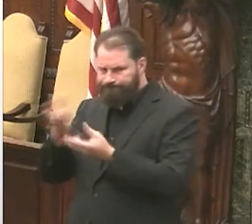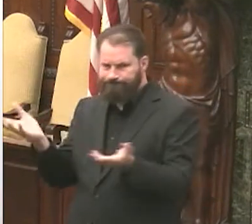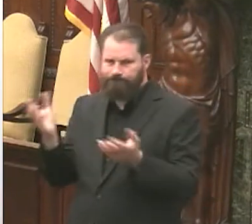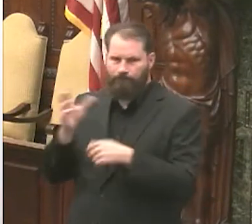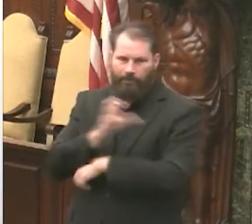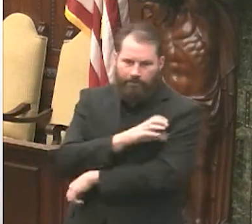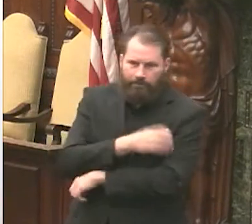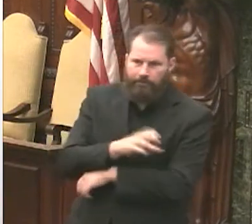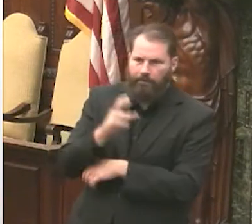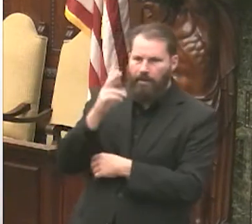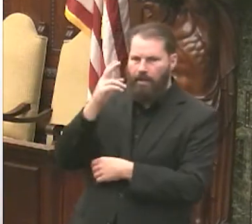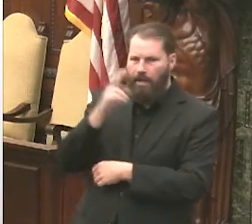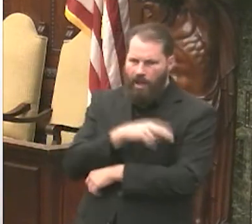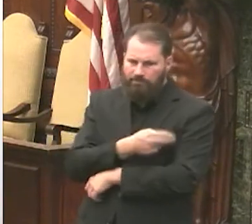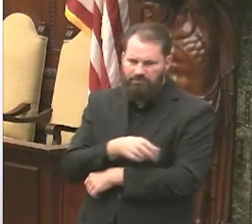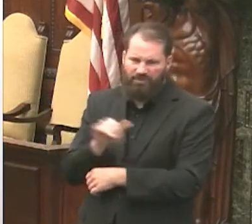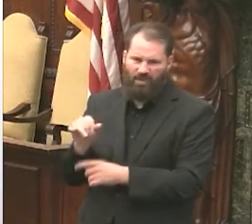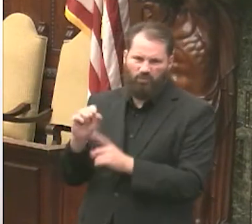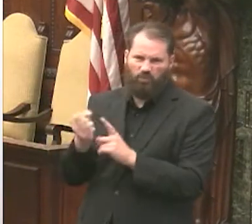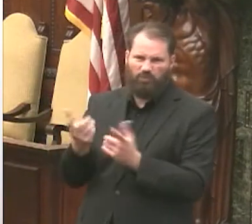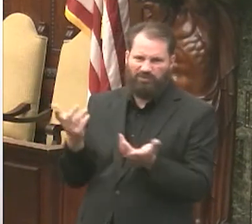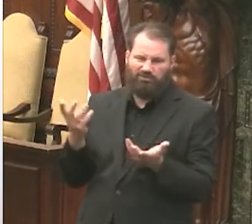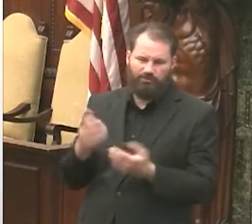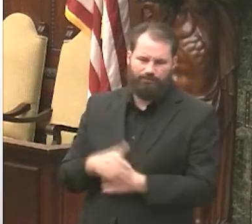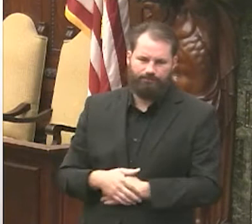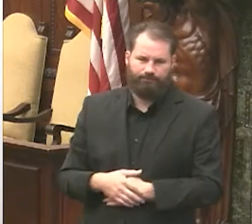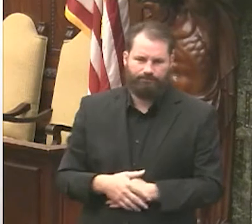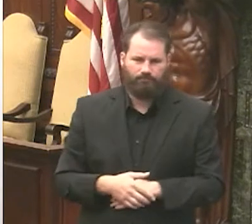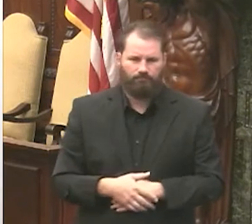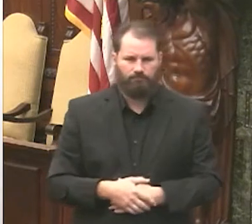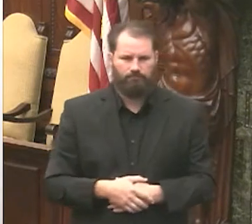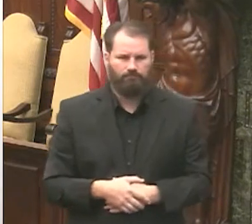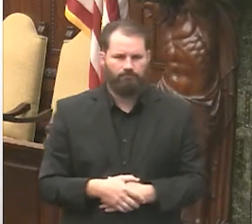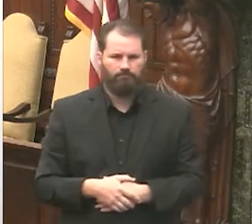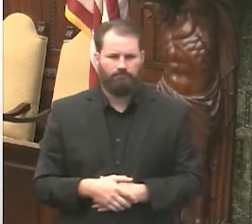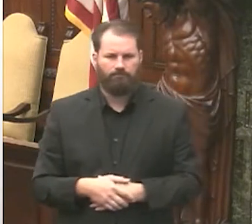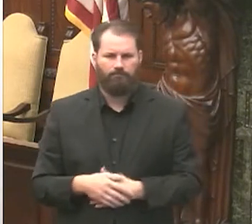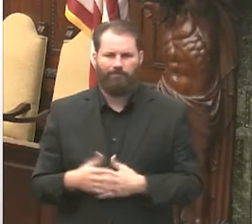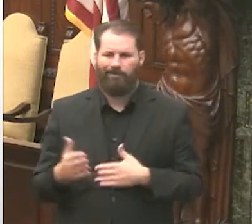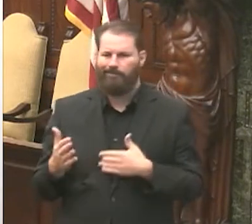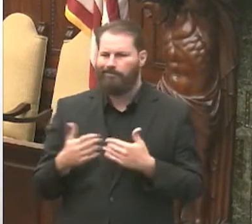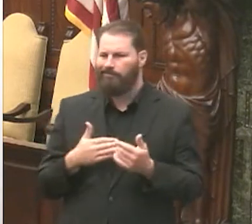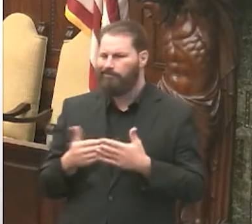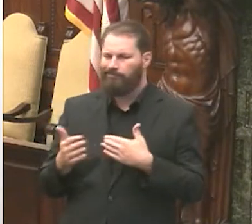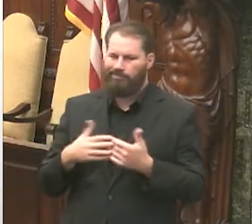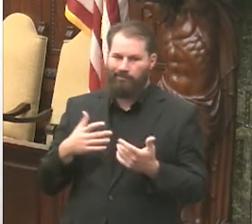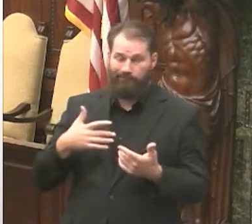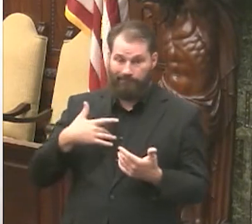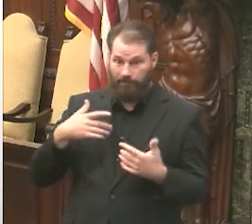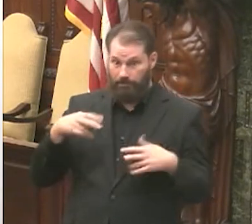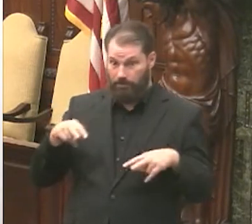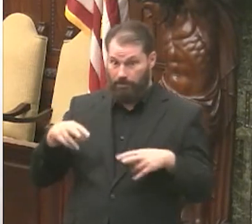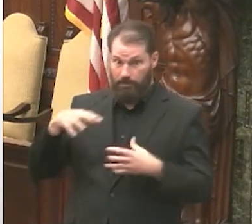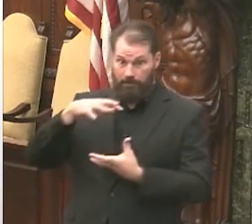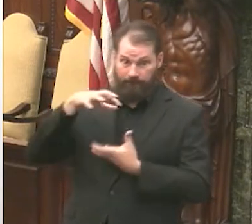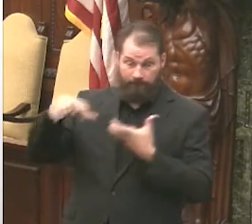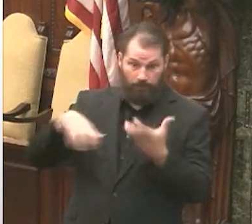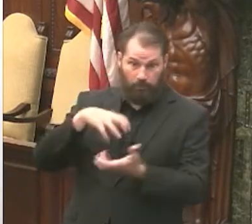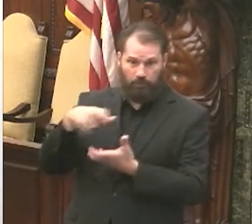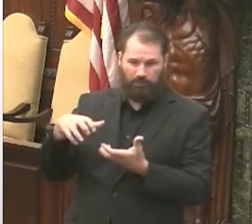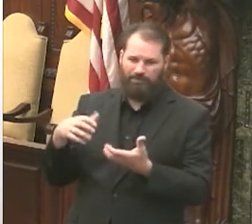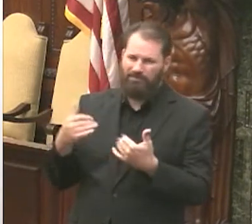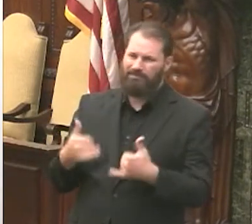Okay, and even with all the potentially confusing situations, that they are still something that you recommend as a tool for